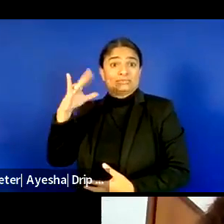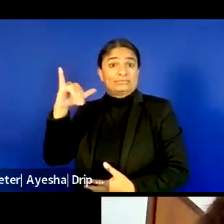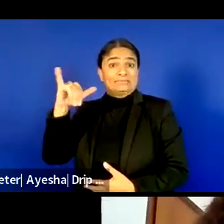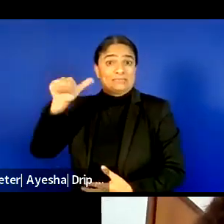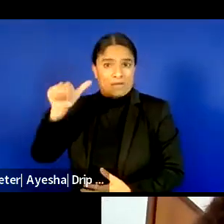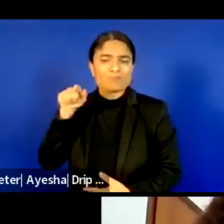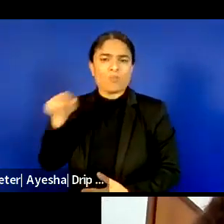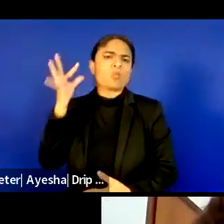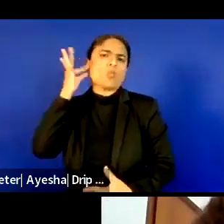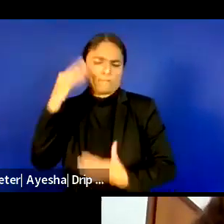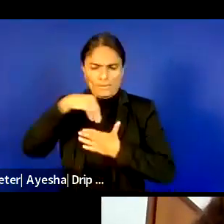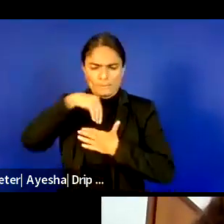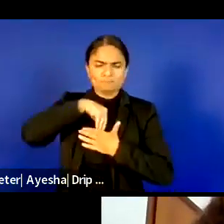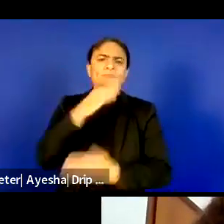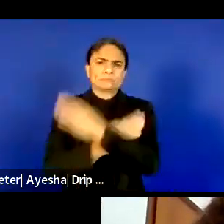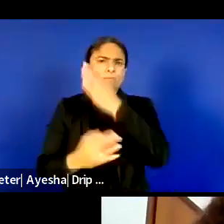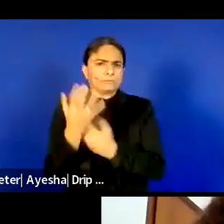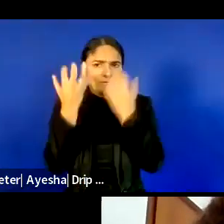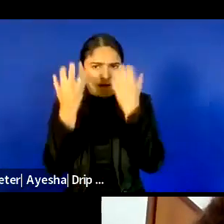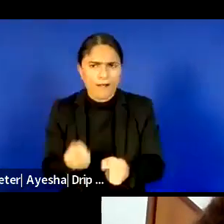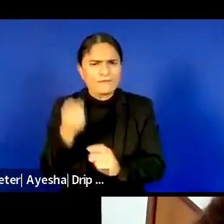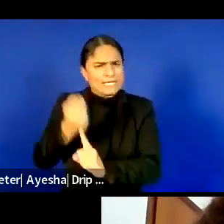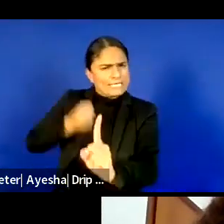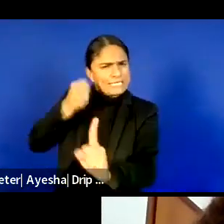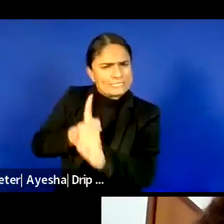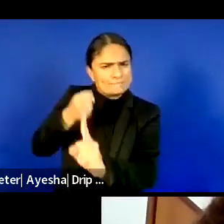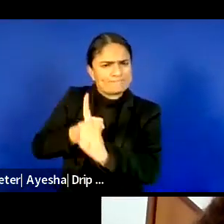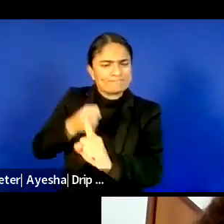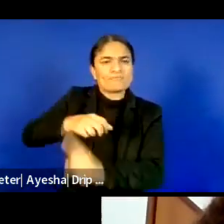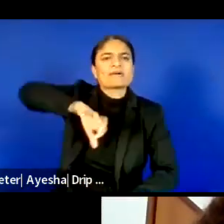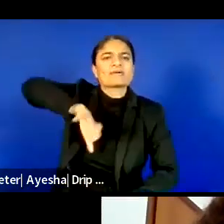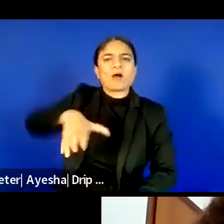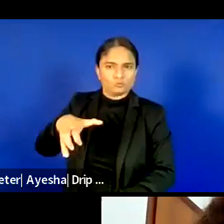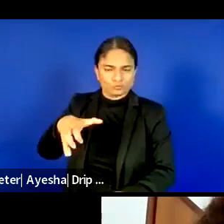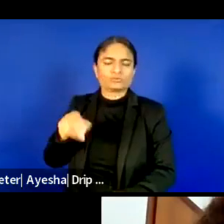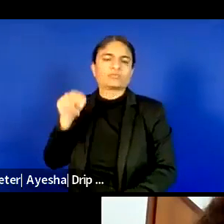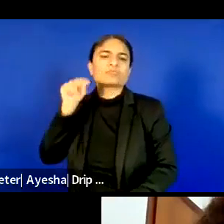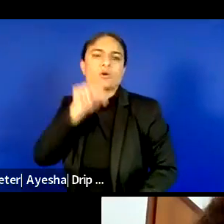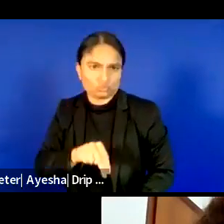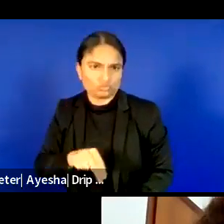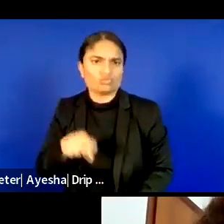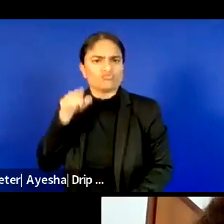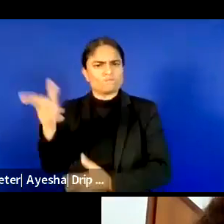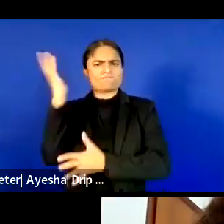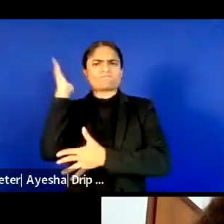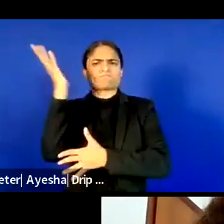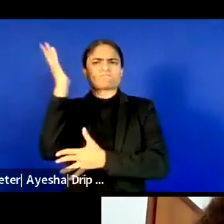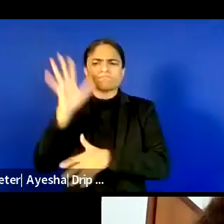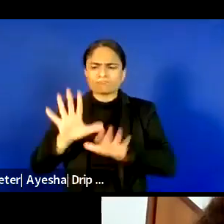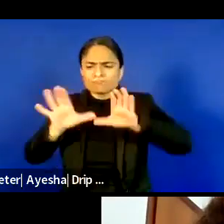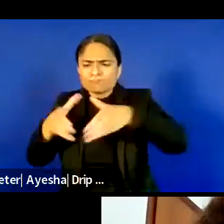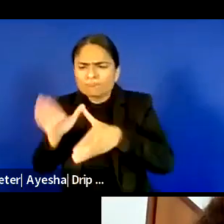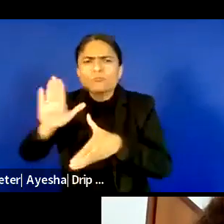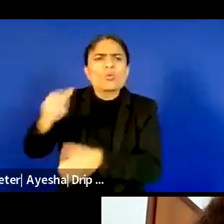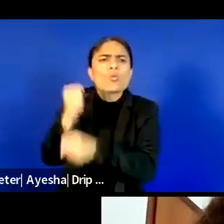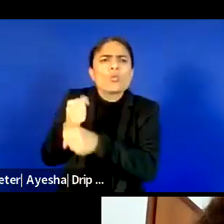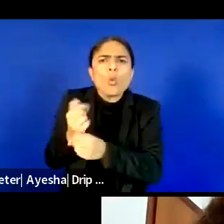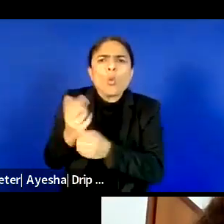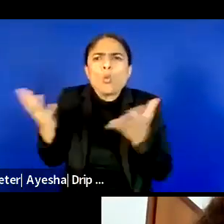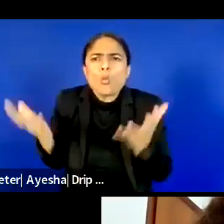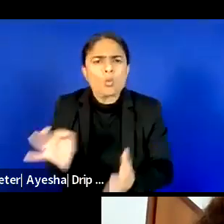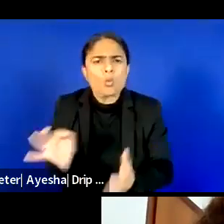the collective decided to create the Feminist Accessibility Protocol. Christina is the disabled woman advocate from